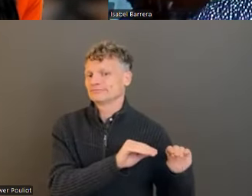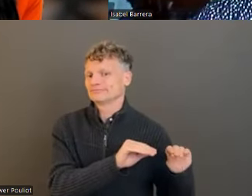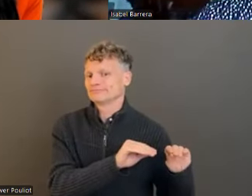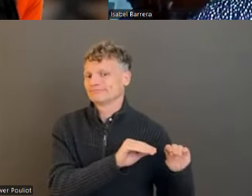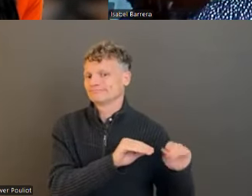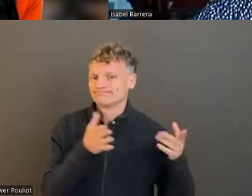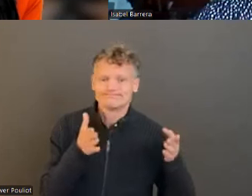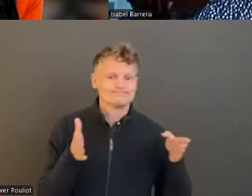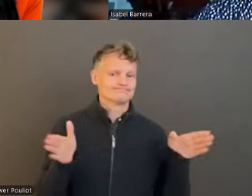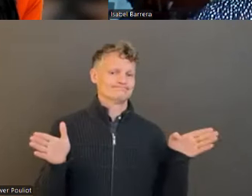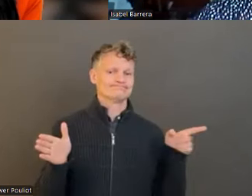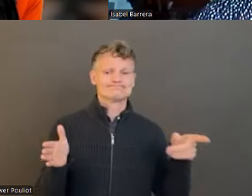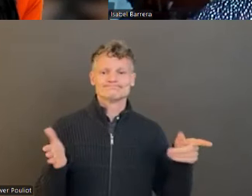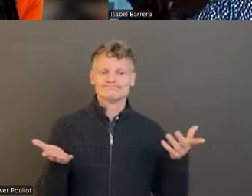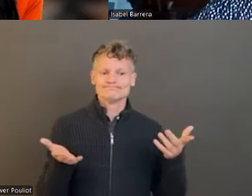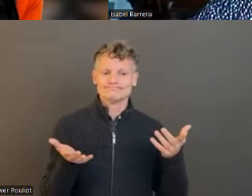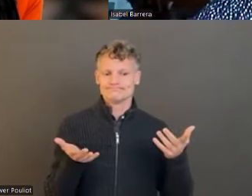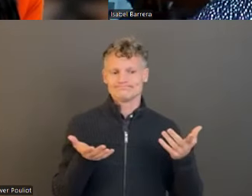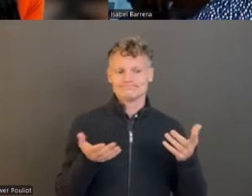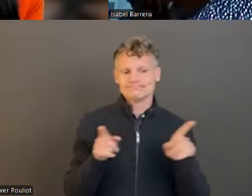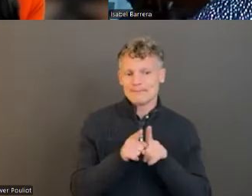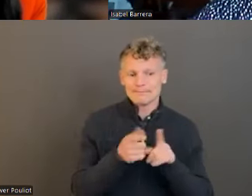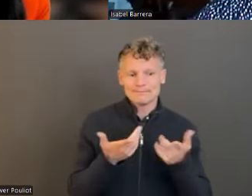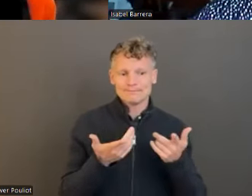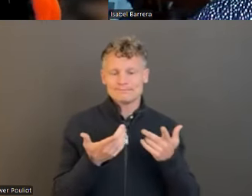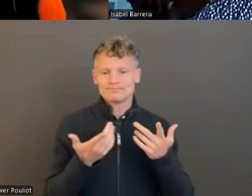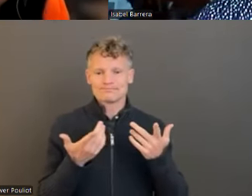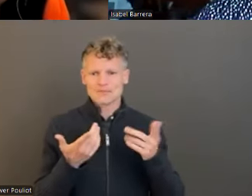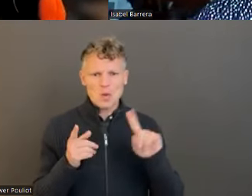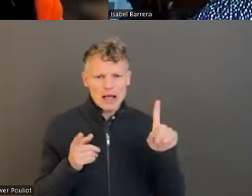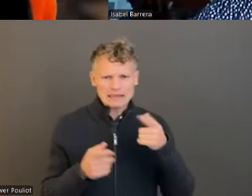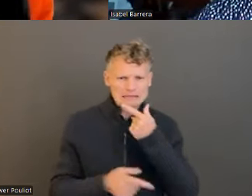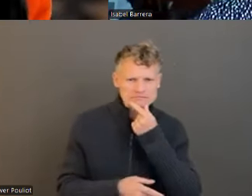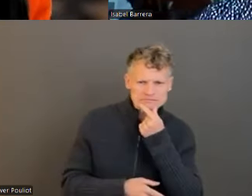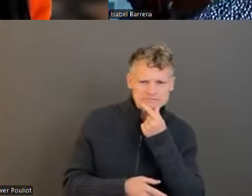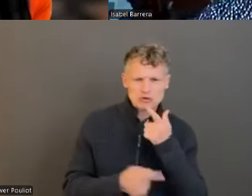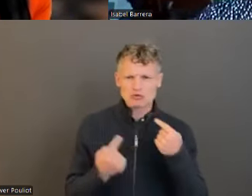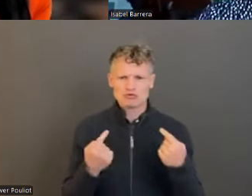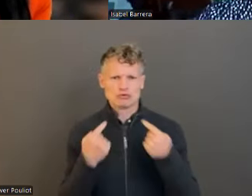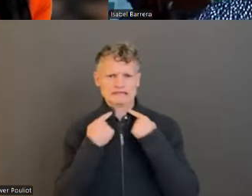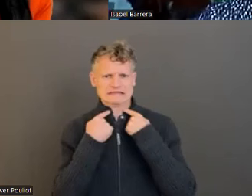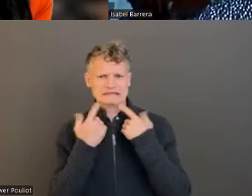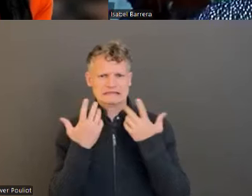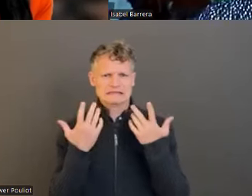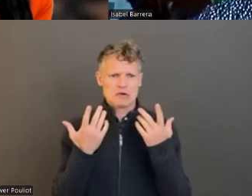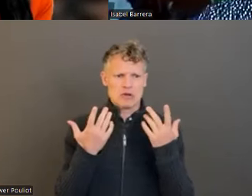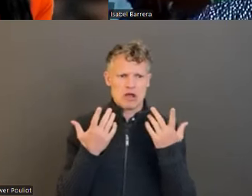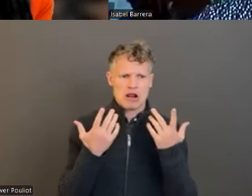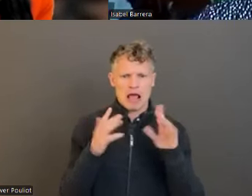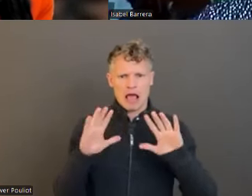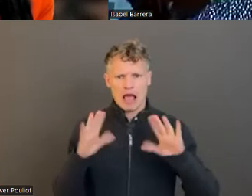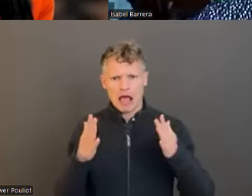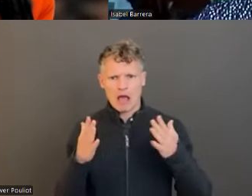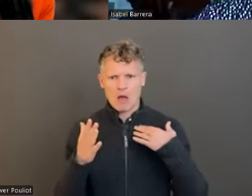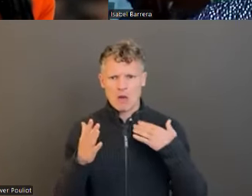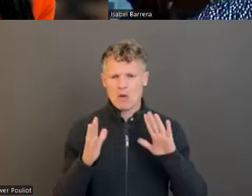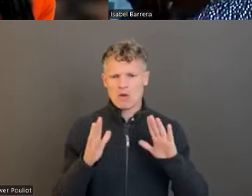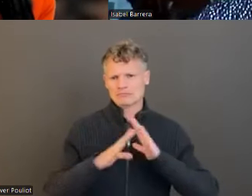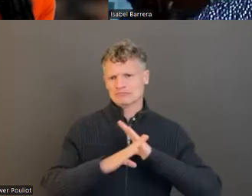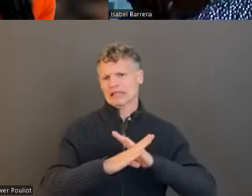factors, about adoption of preventive or protective behaviors at certain ages. For instance,